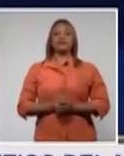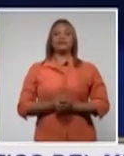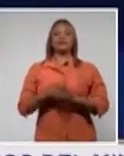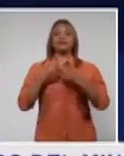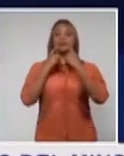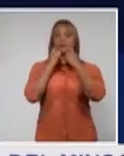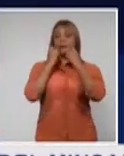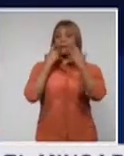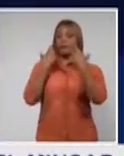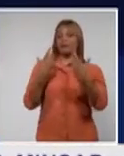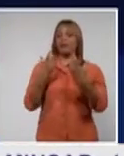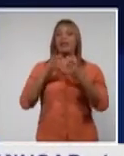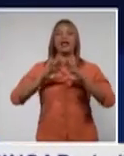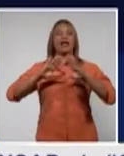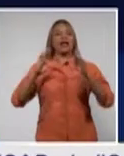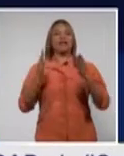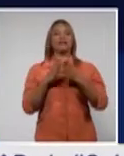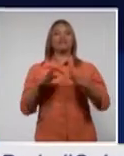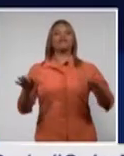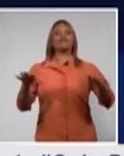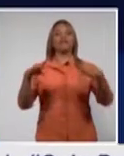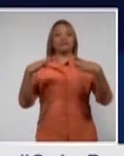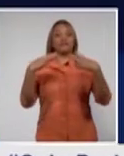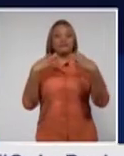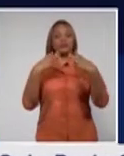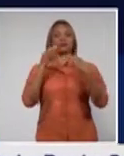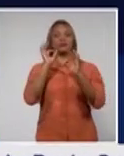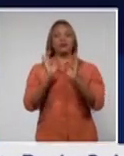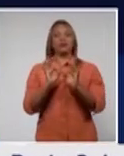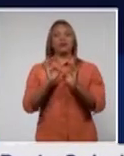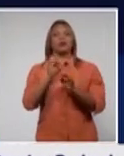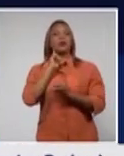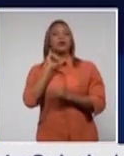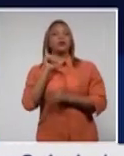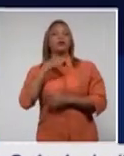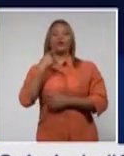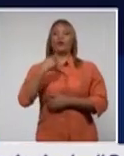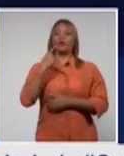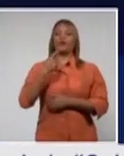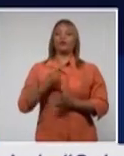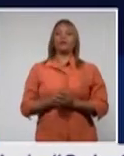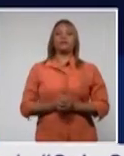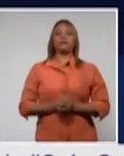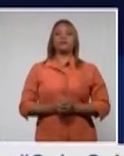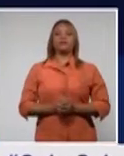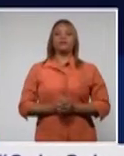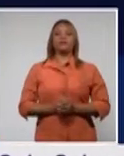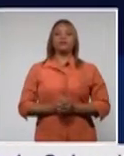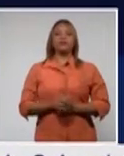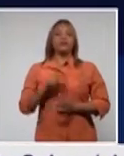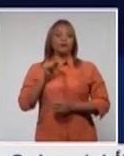language interpreter, and to everyone tuning into our briefing each morning.